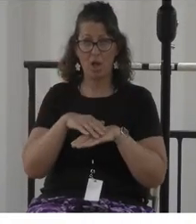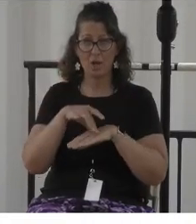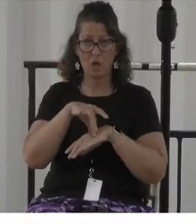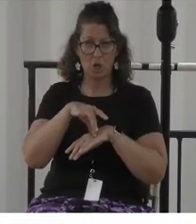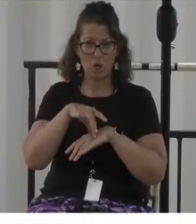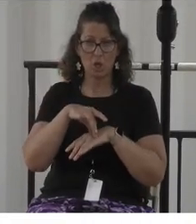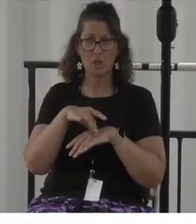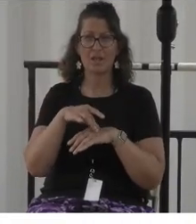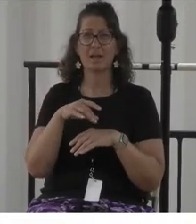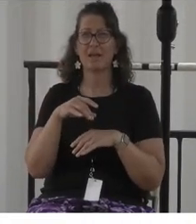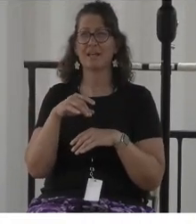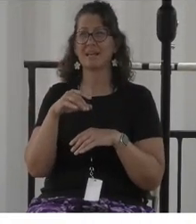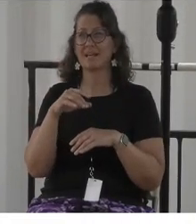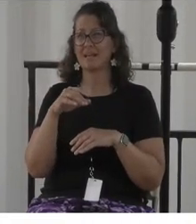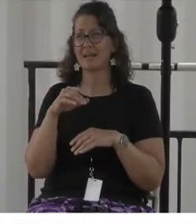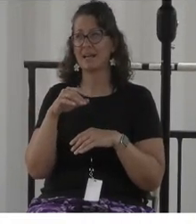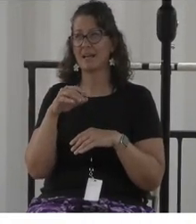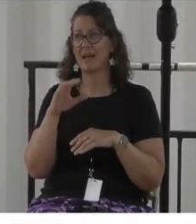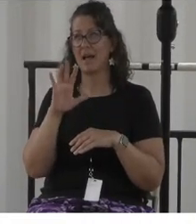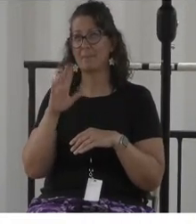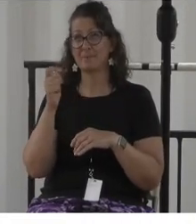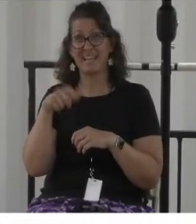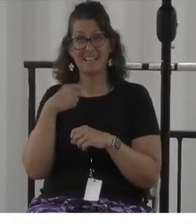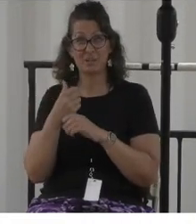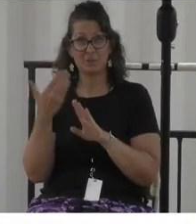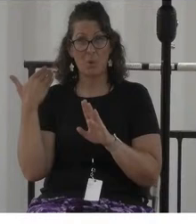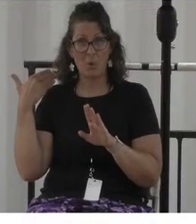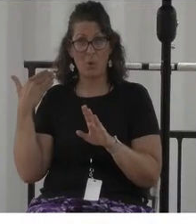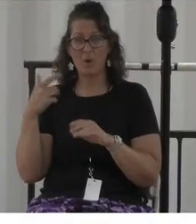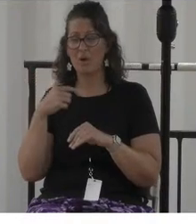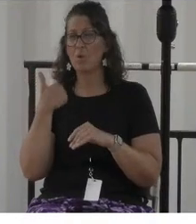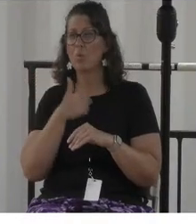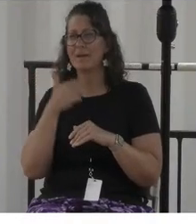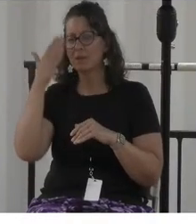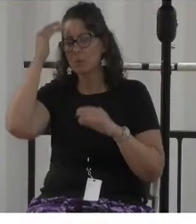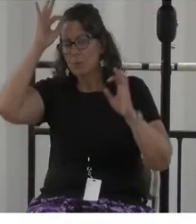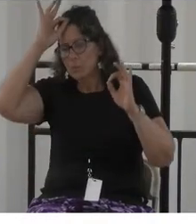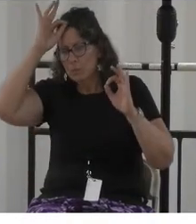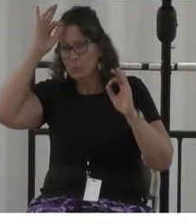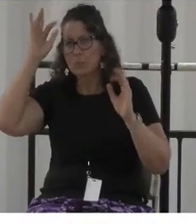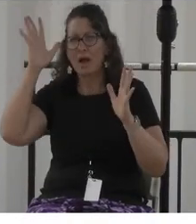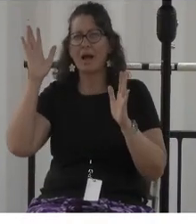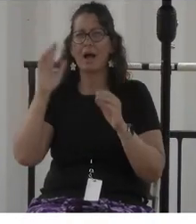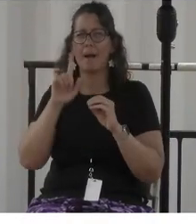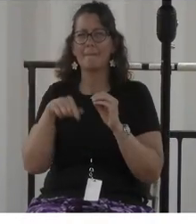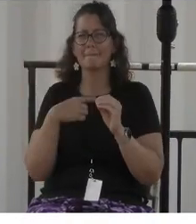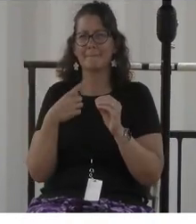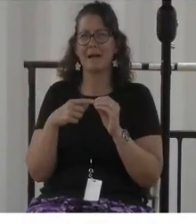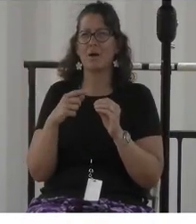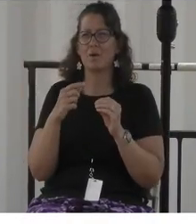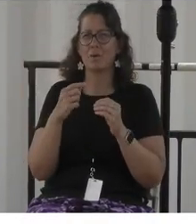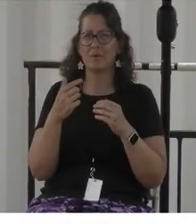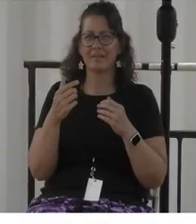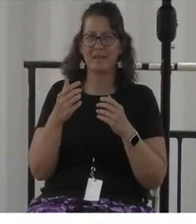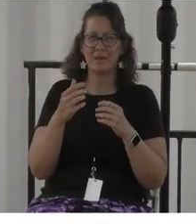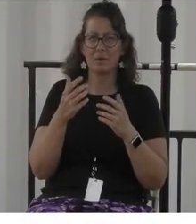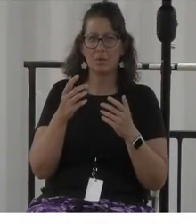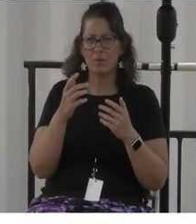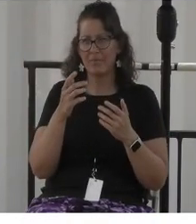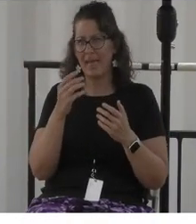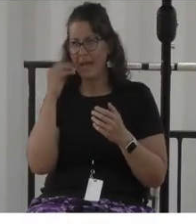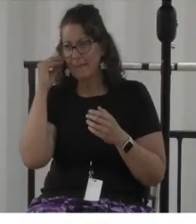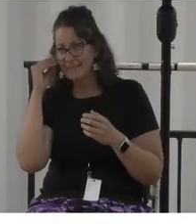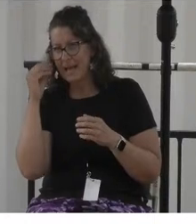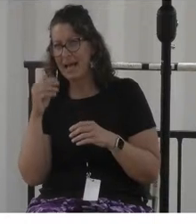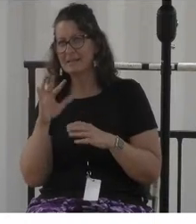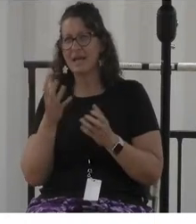other than about 10 years ago, we knew next to nothing about the habitats that these animals are using, how much they were moving. So